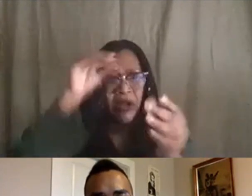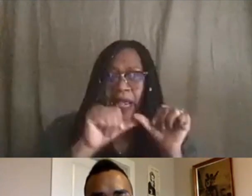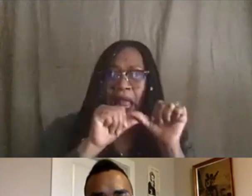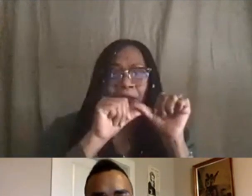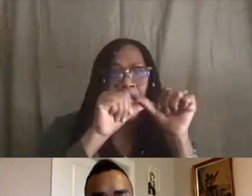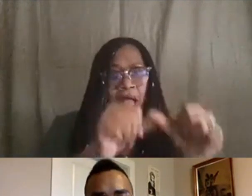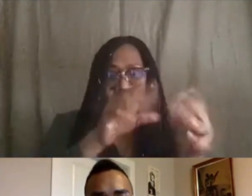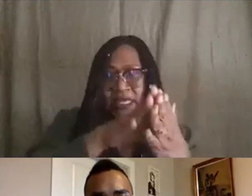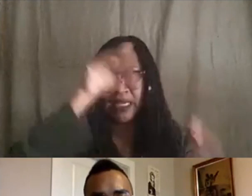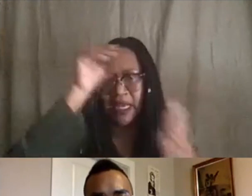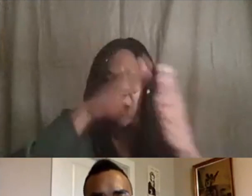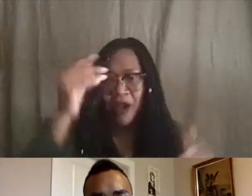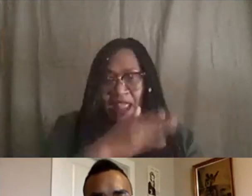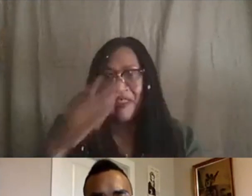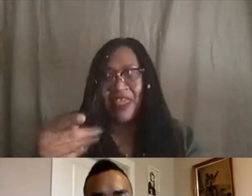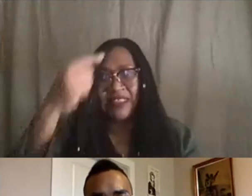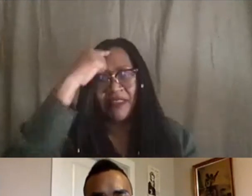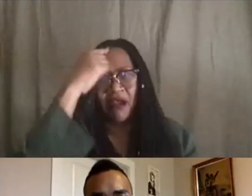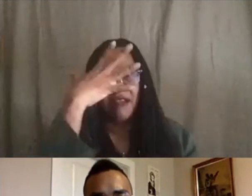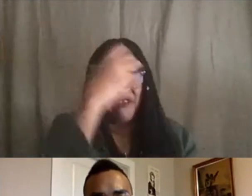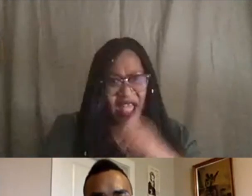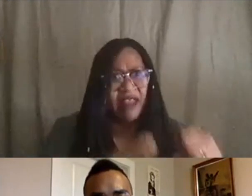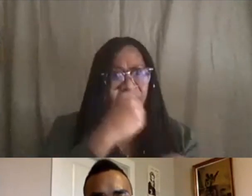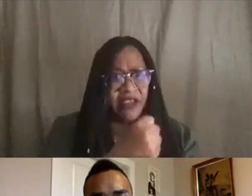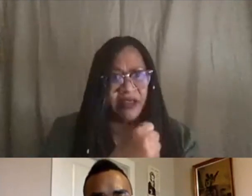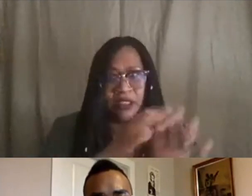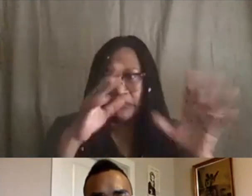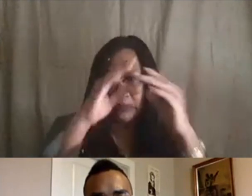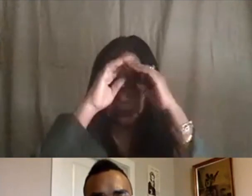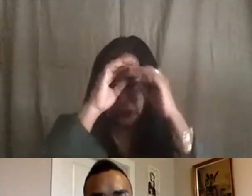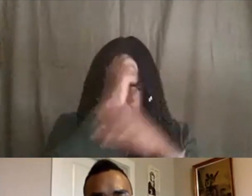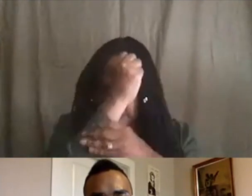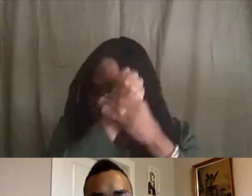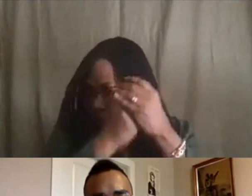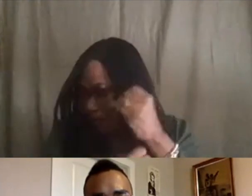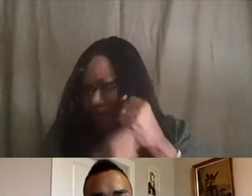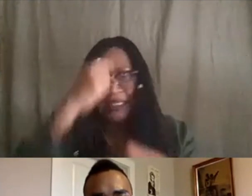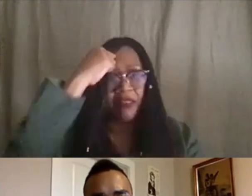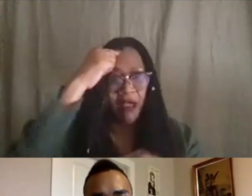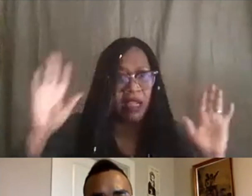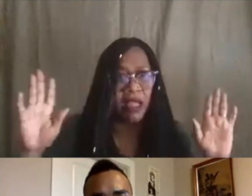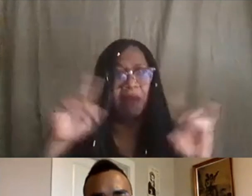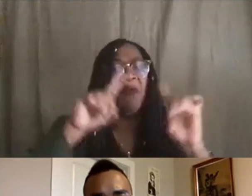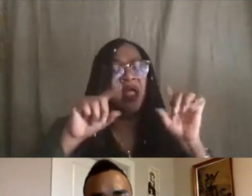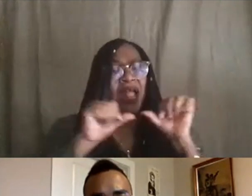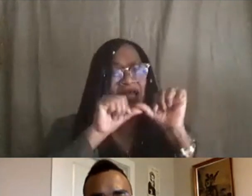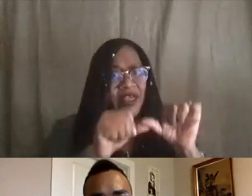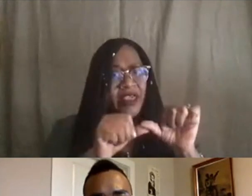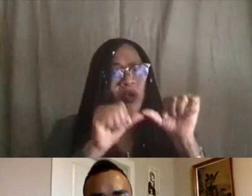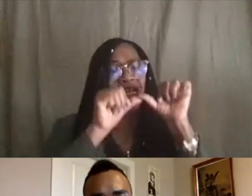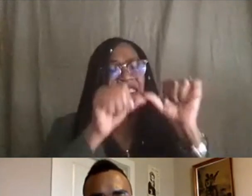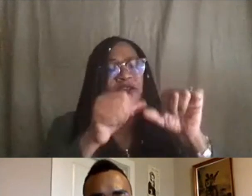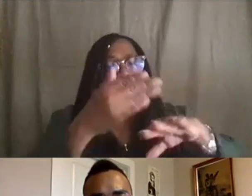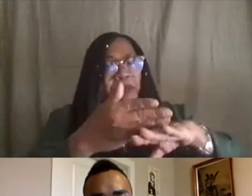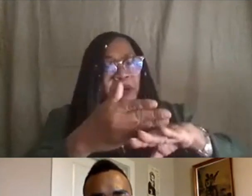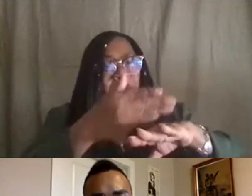stuff that I thought 5 years ago. I'm just like, I'm embarrassed to say that I've thought it. And I keep thinking, keep growing even from last year